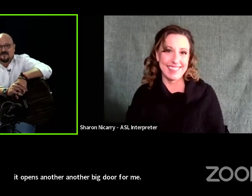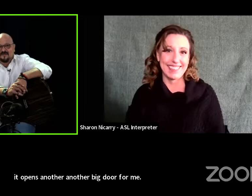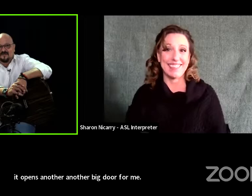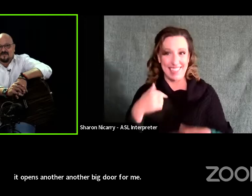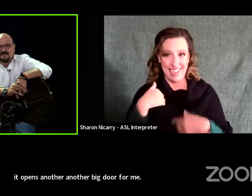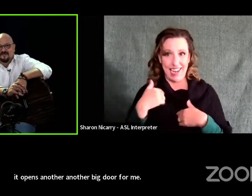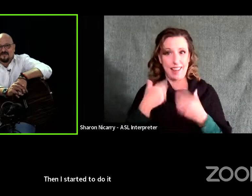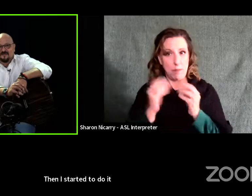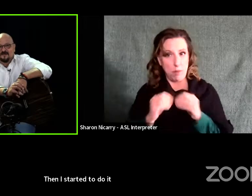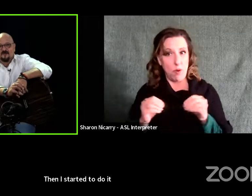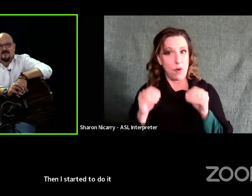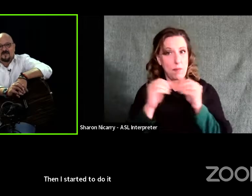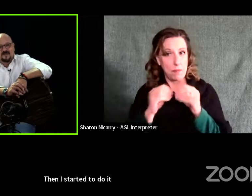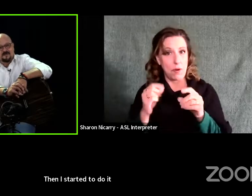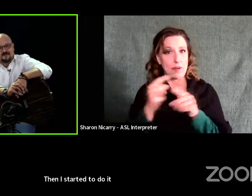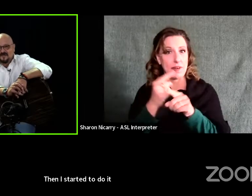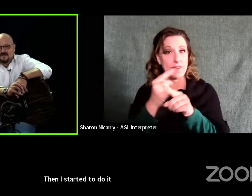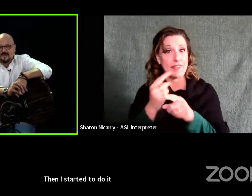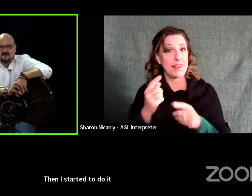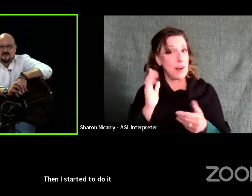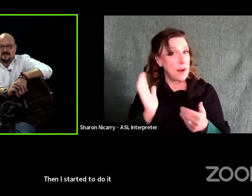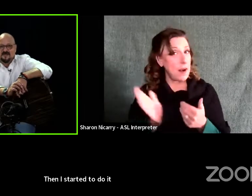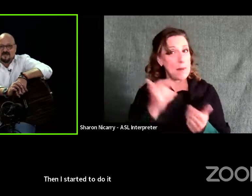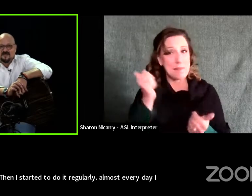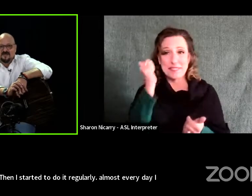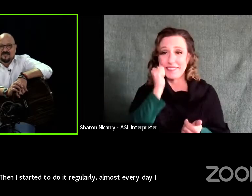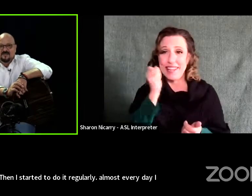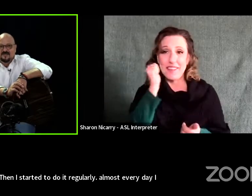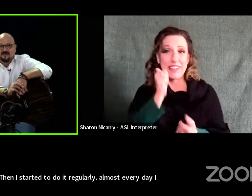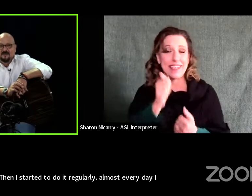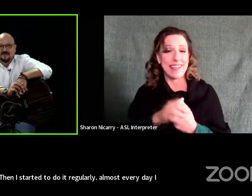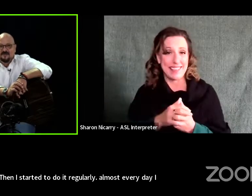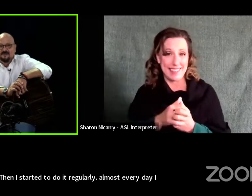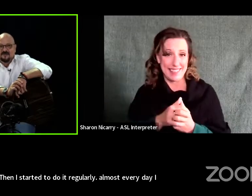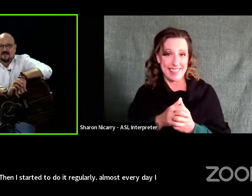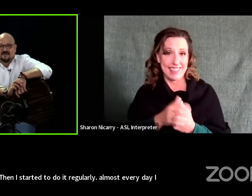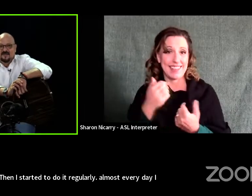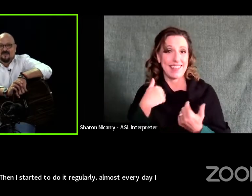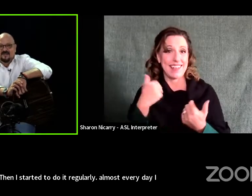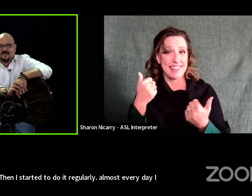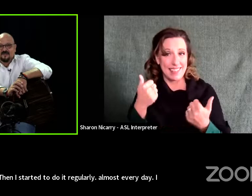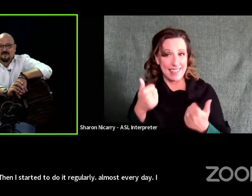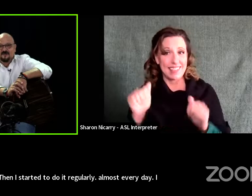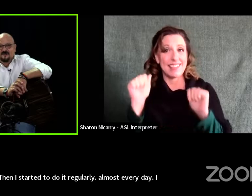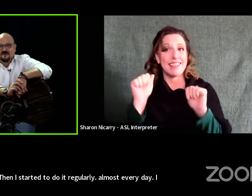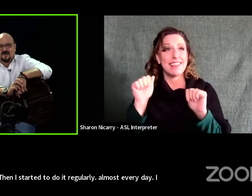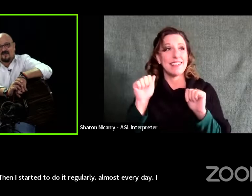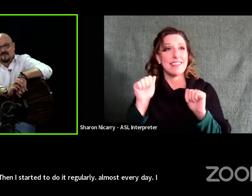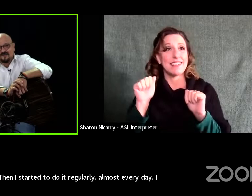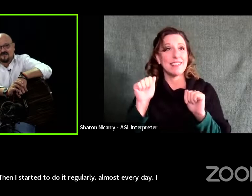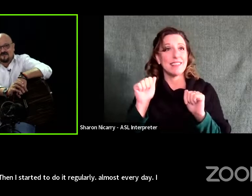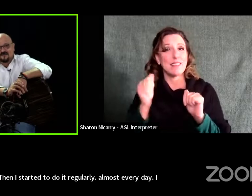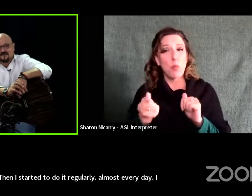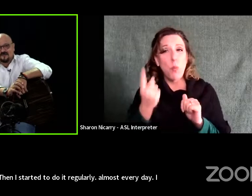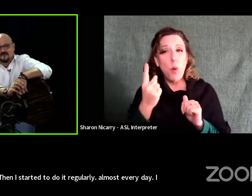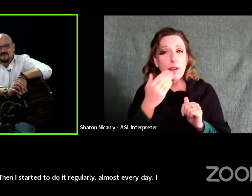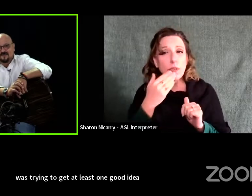regularly. Almost every day I was trying to get at least one good